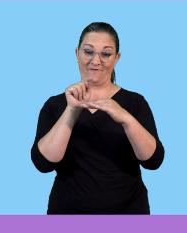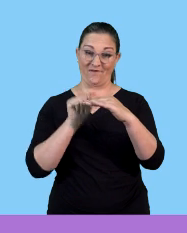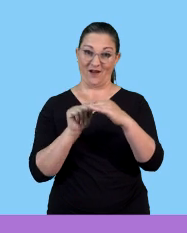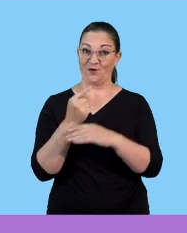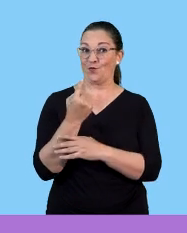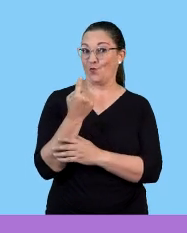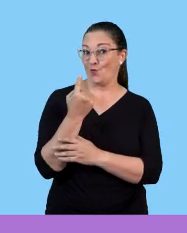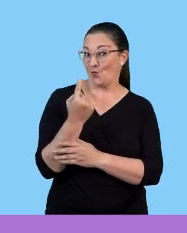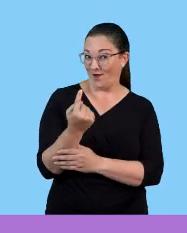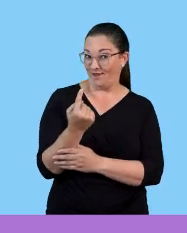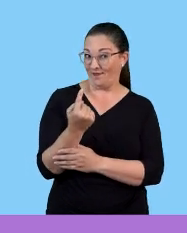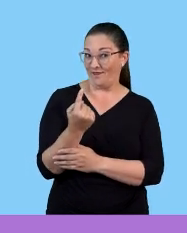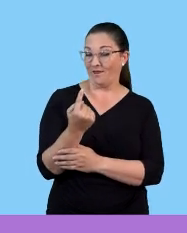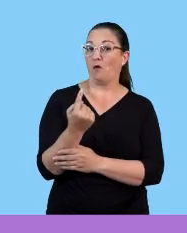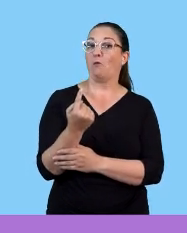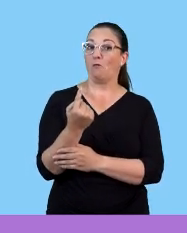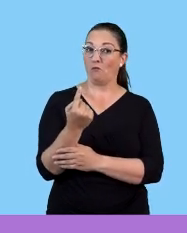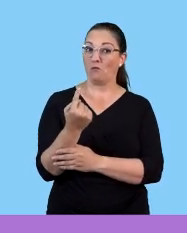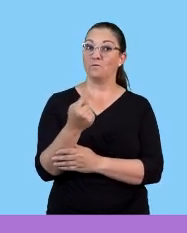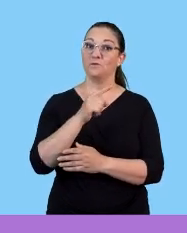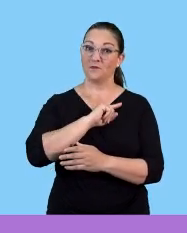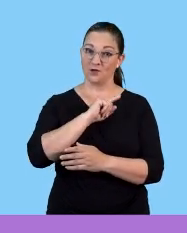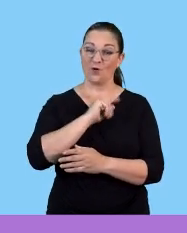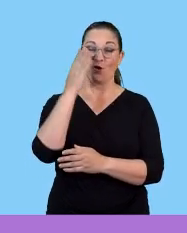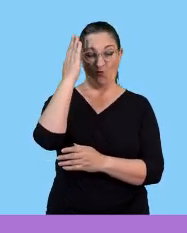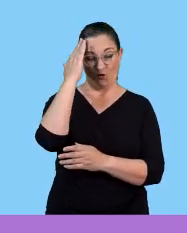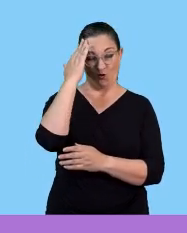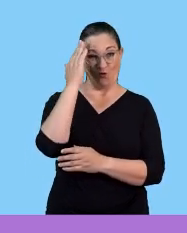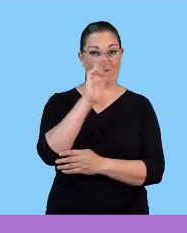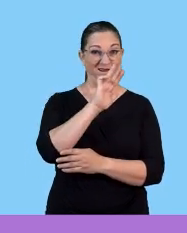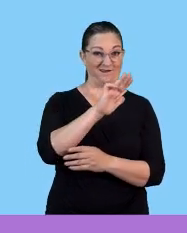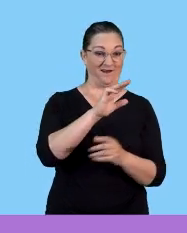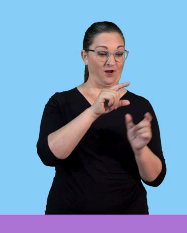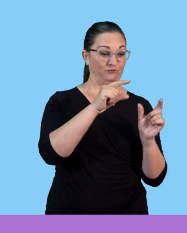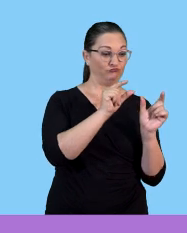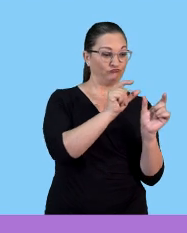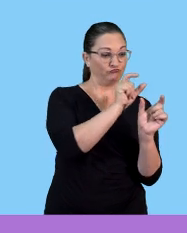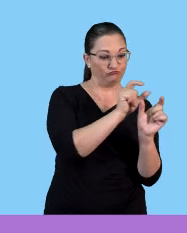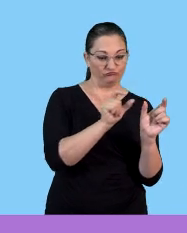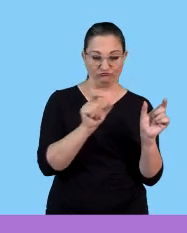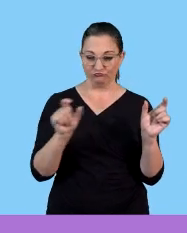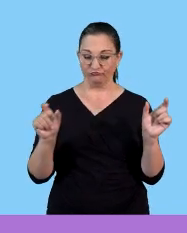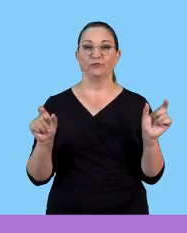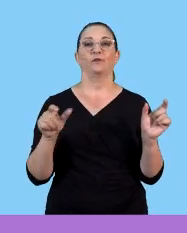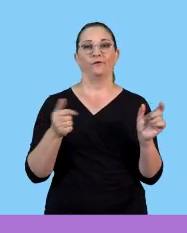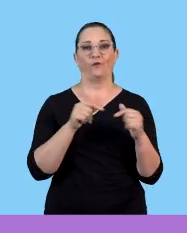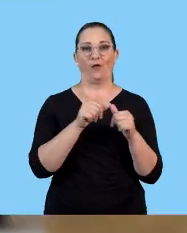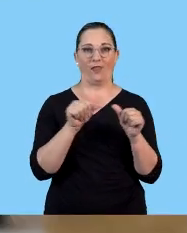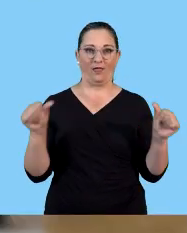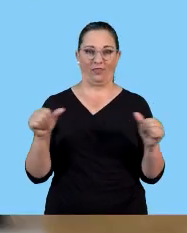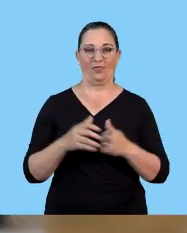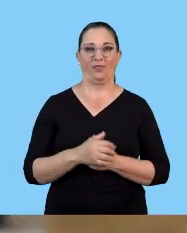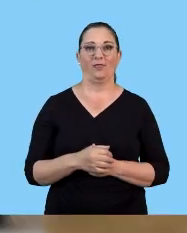is 9 divided by that 1, so I can fit 9 squares across the length. Nice